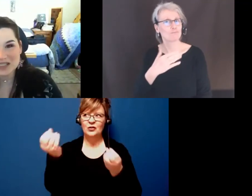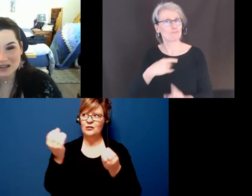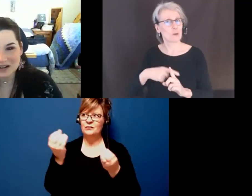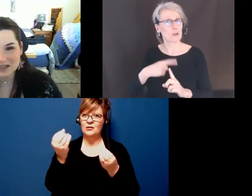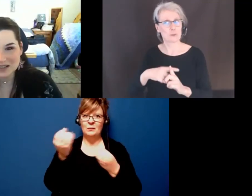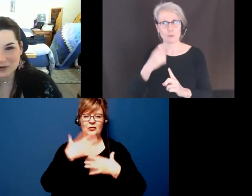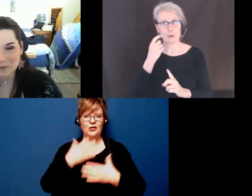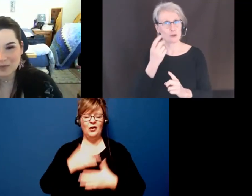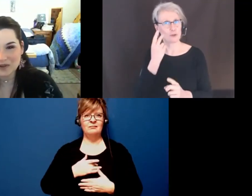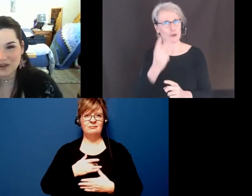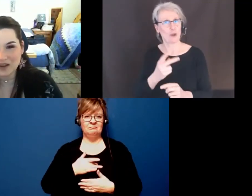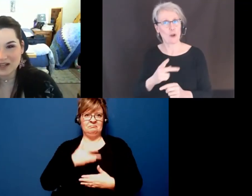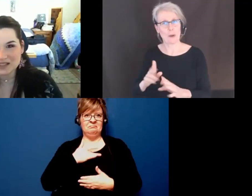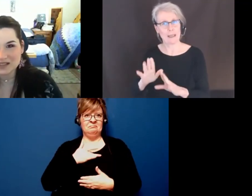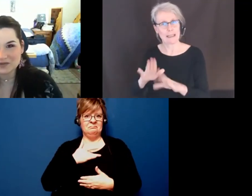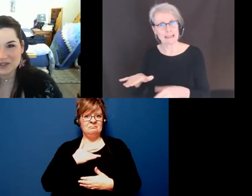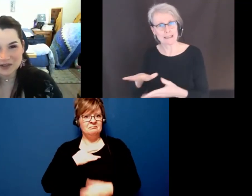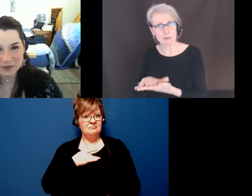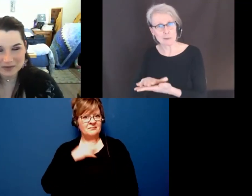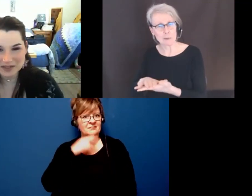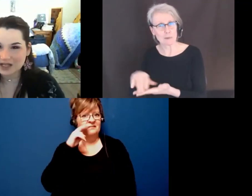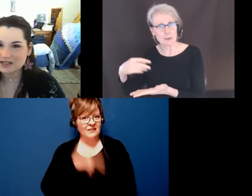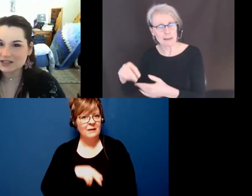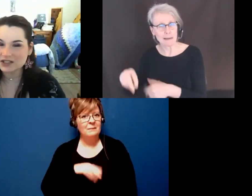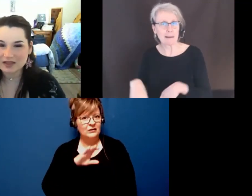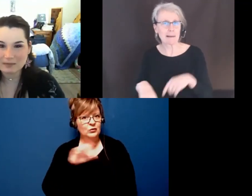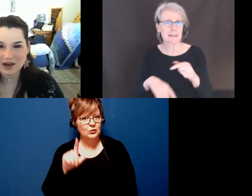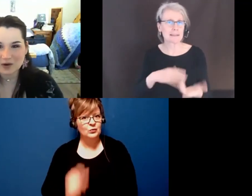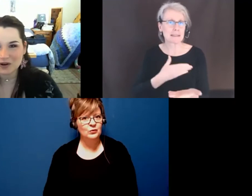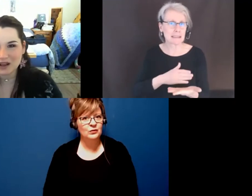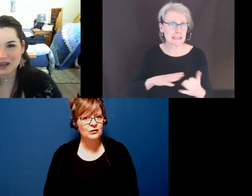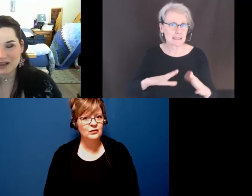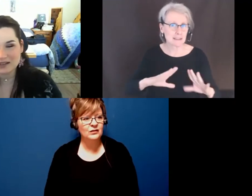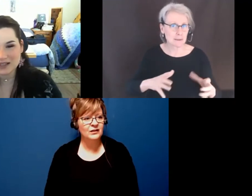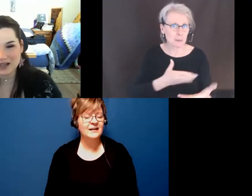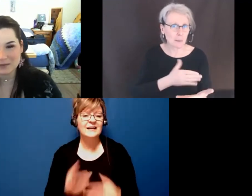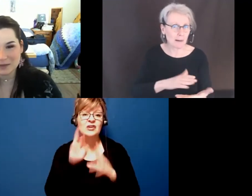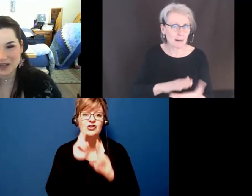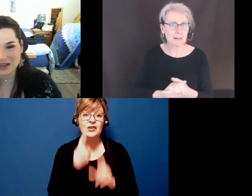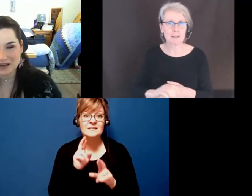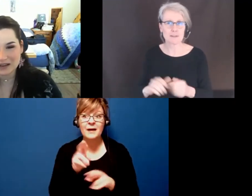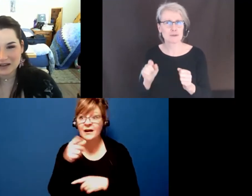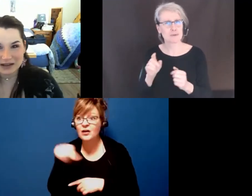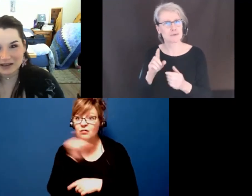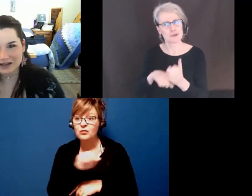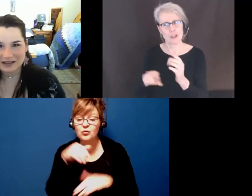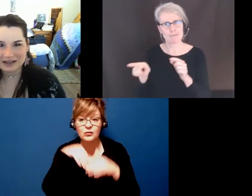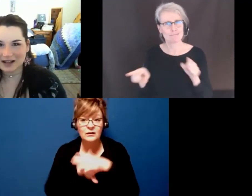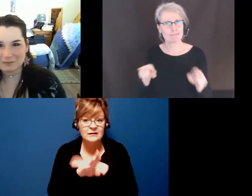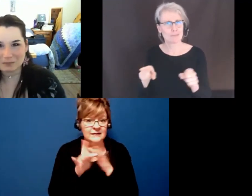we just saw. So I hope that you guys visit their websites, check them out, and maybe